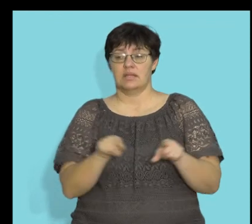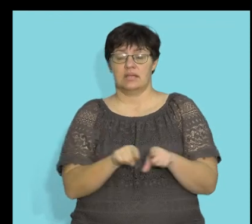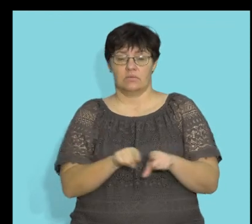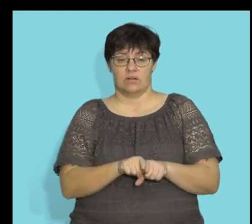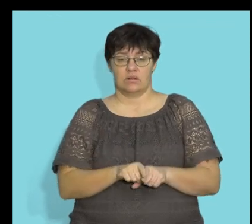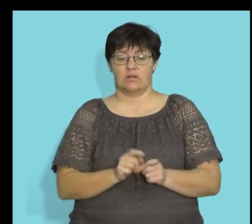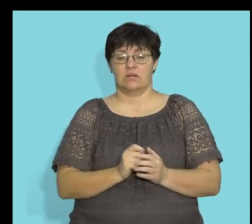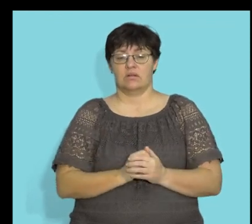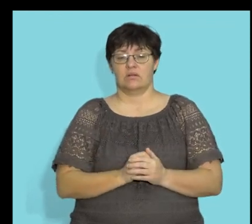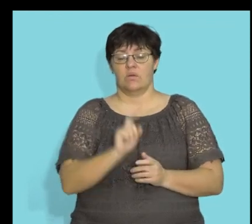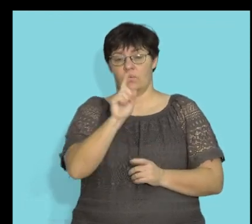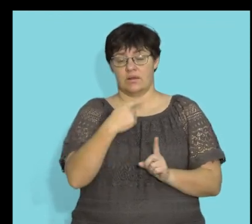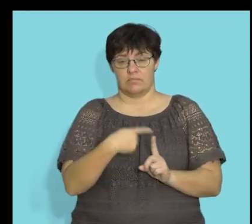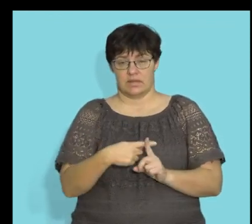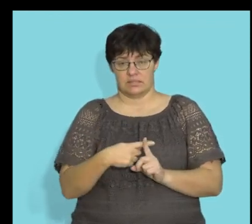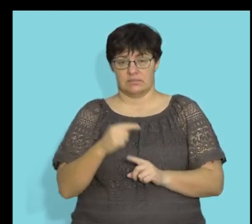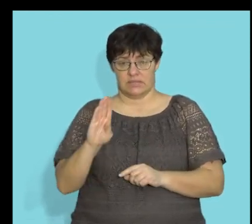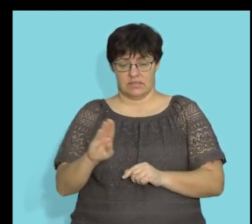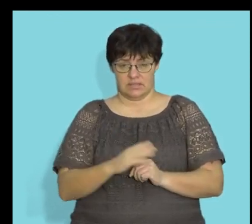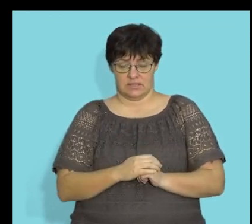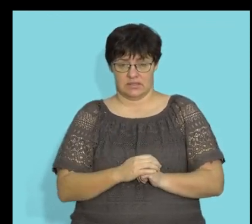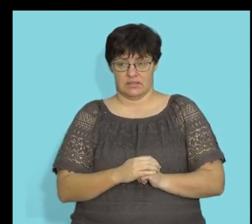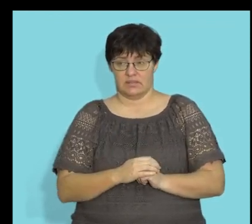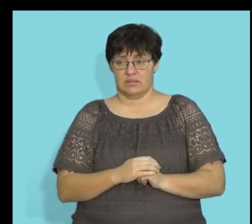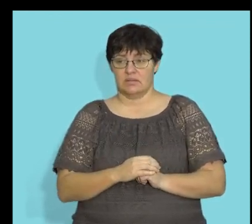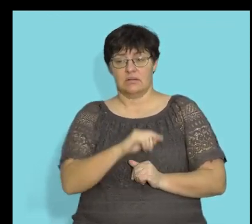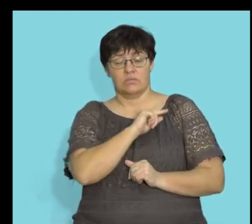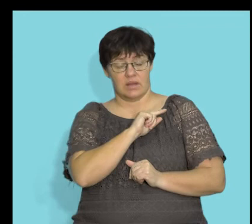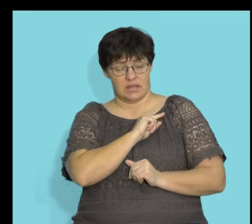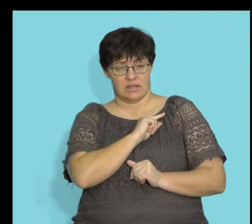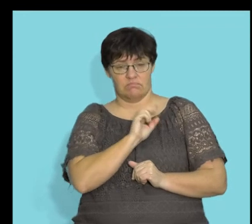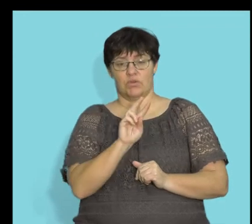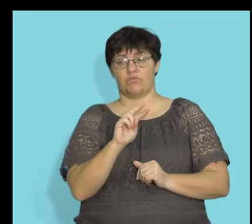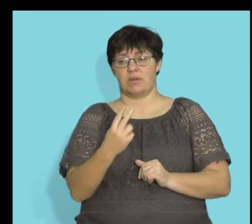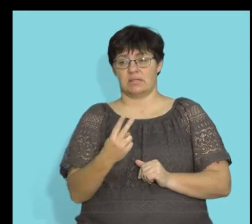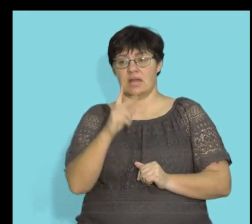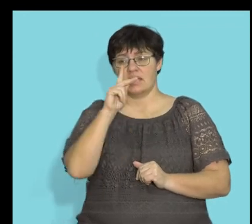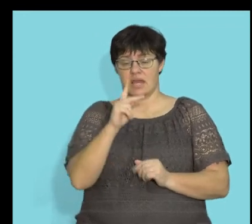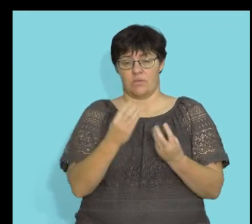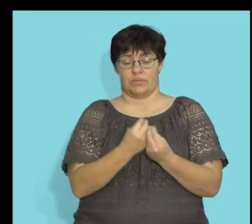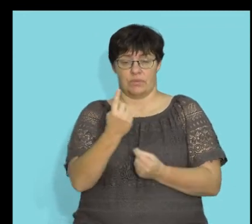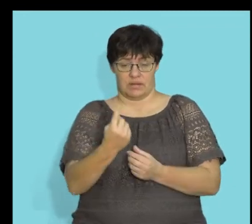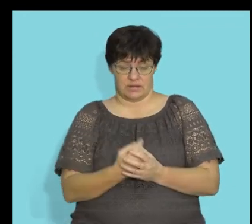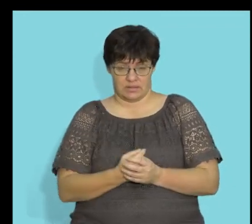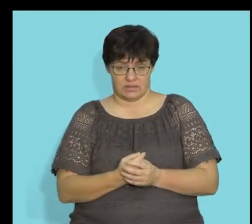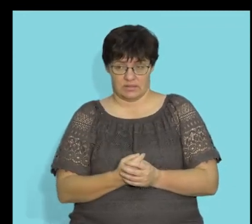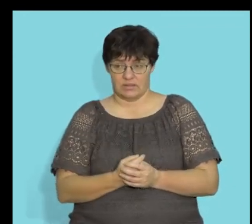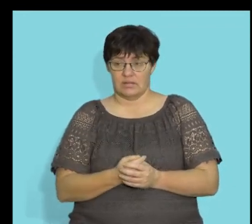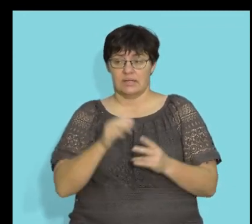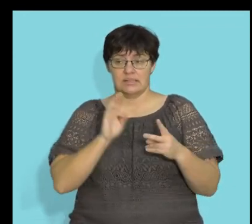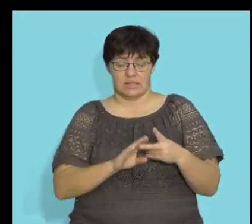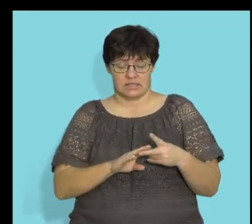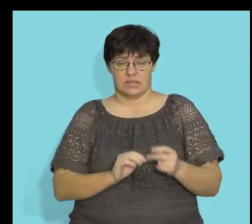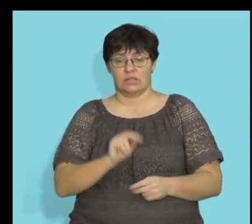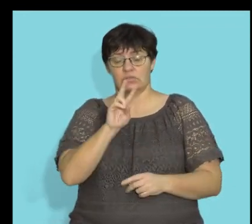will be equal to 1 plus b. Why? I'm replacing k with 1. The